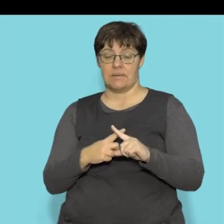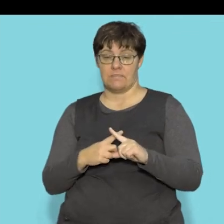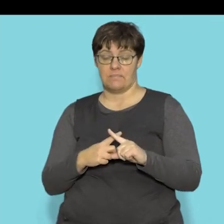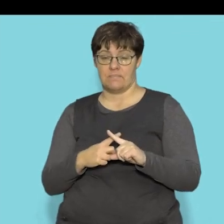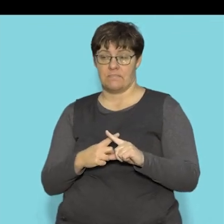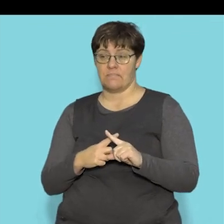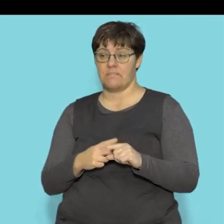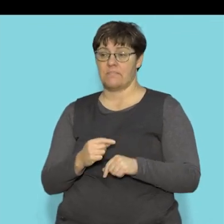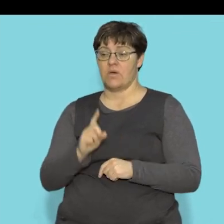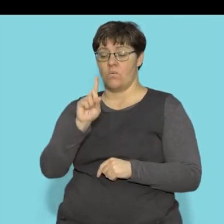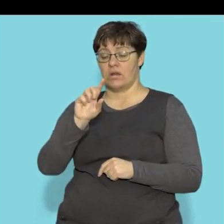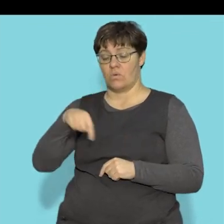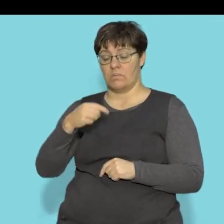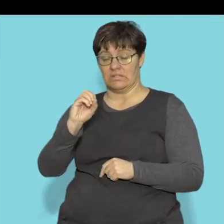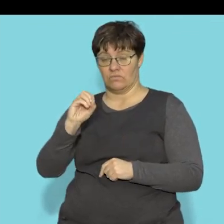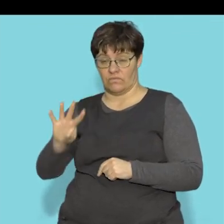by